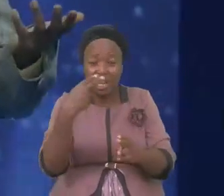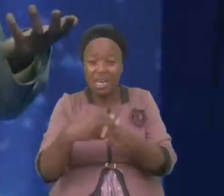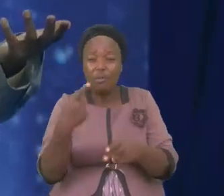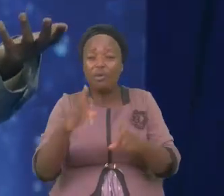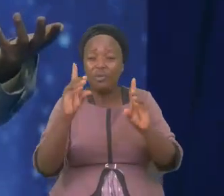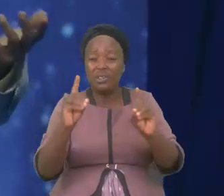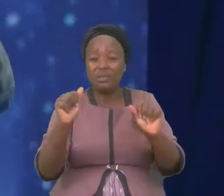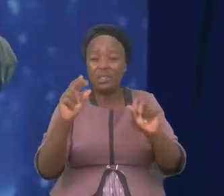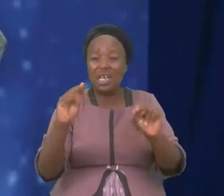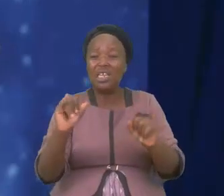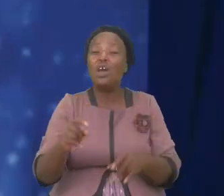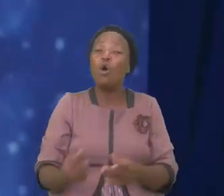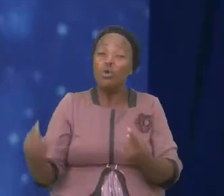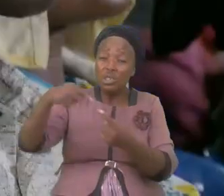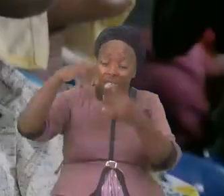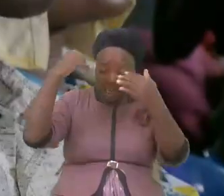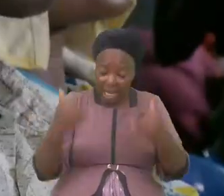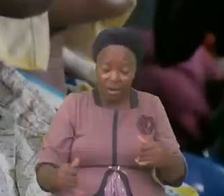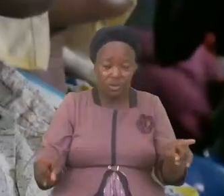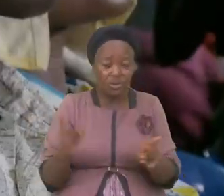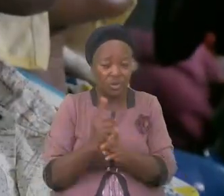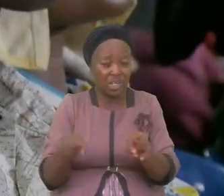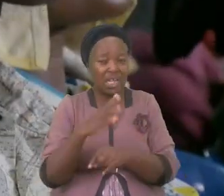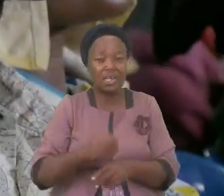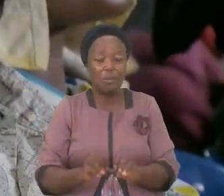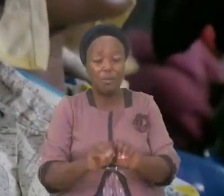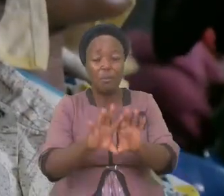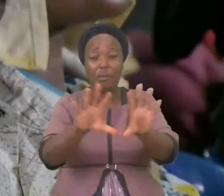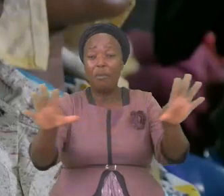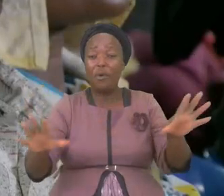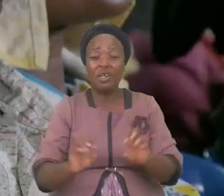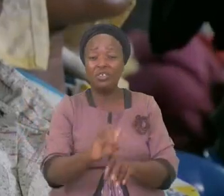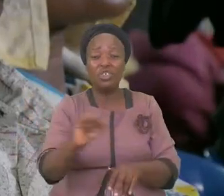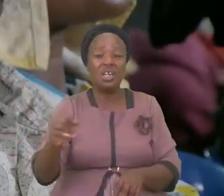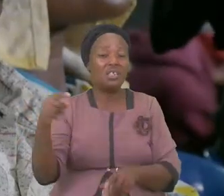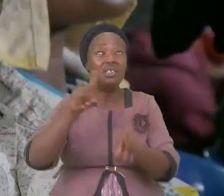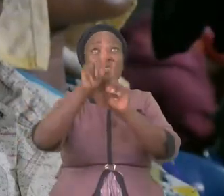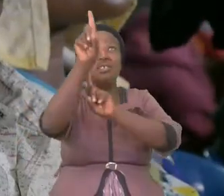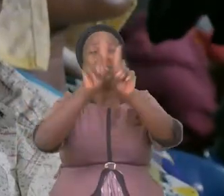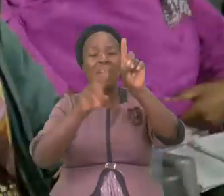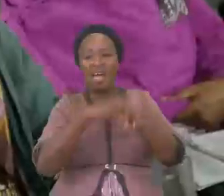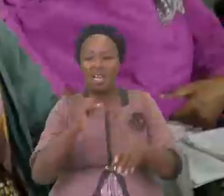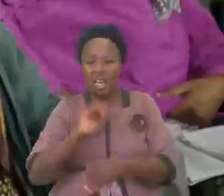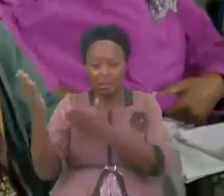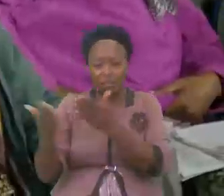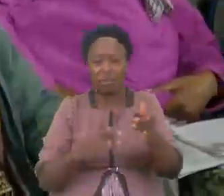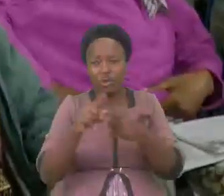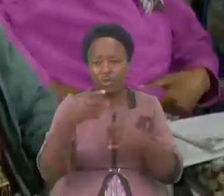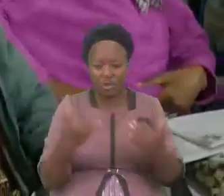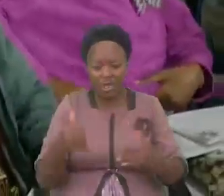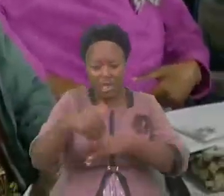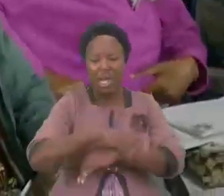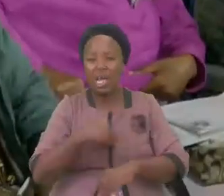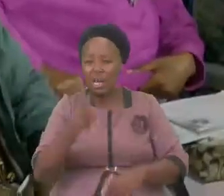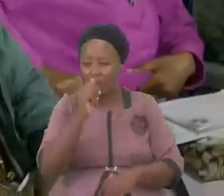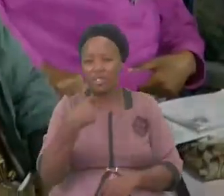I come to you tonight and I'm saying that you will come out of that Babylonish life. Amen.